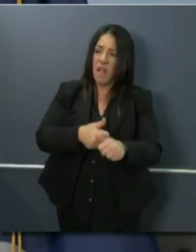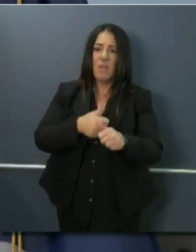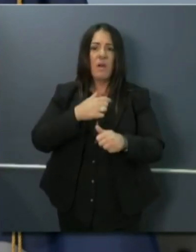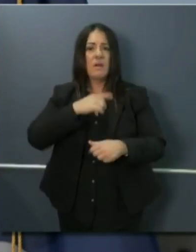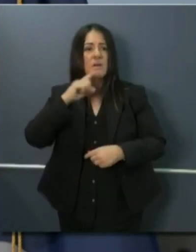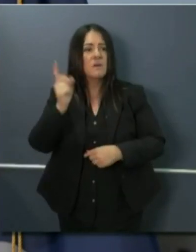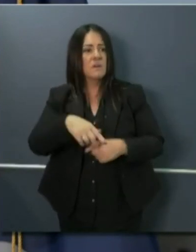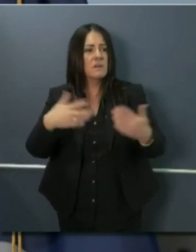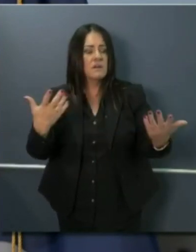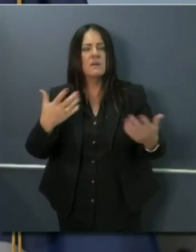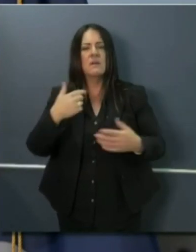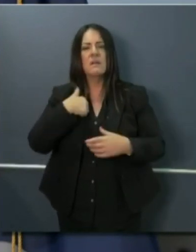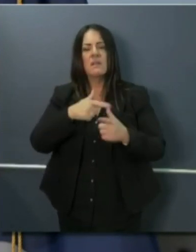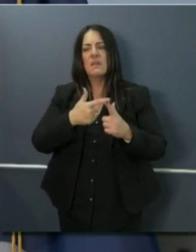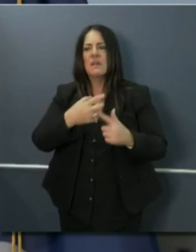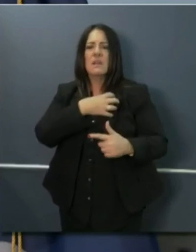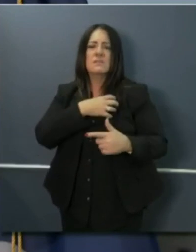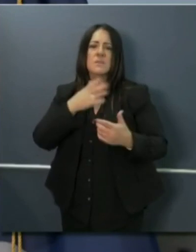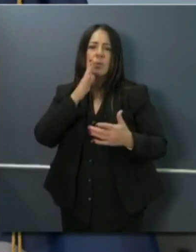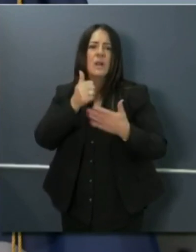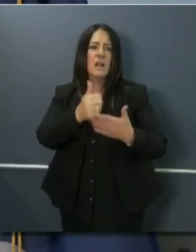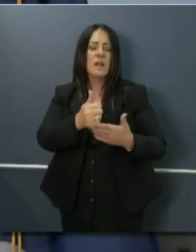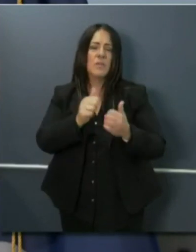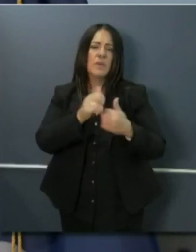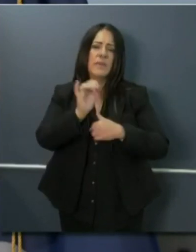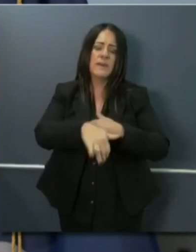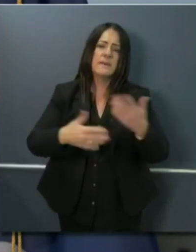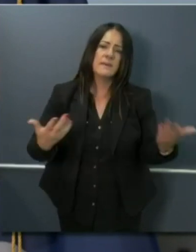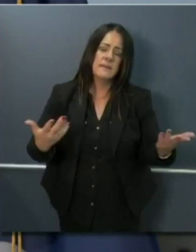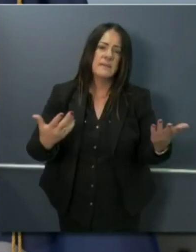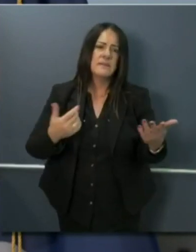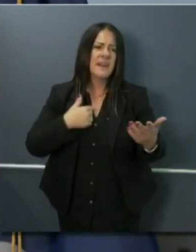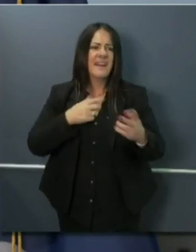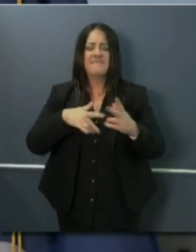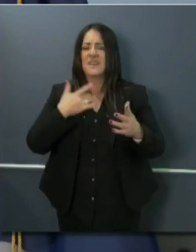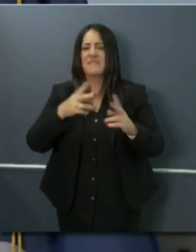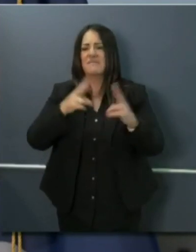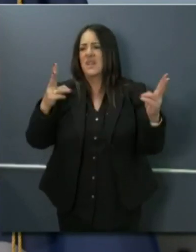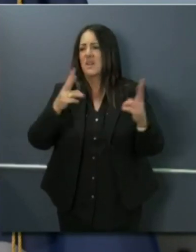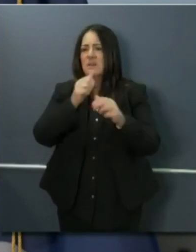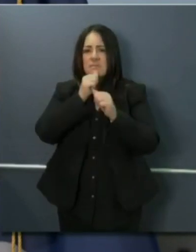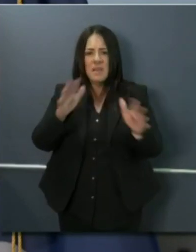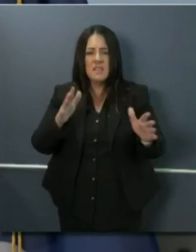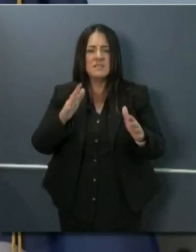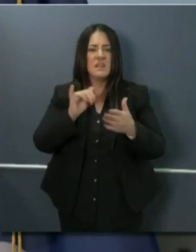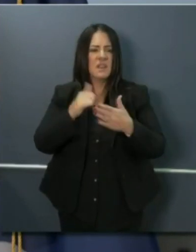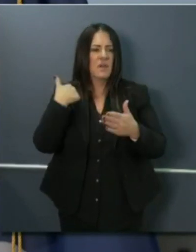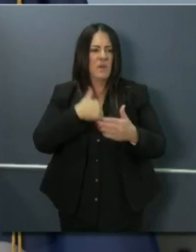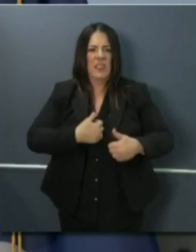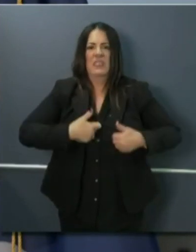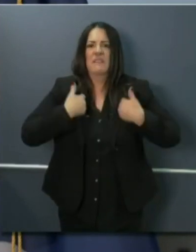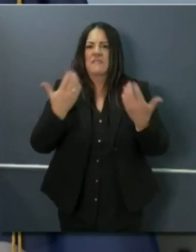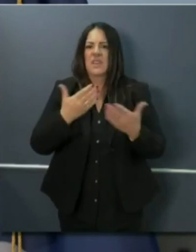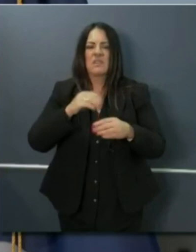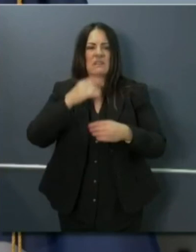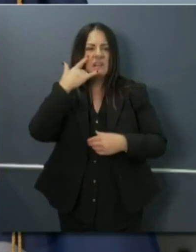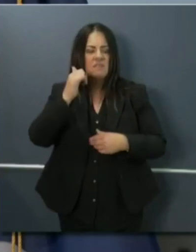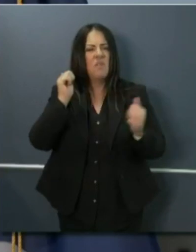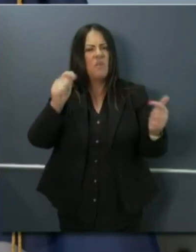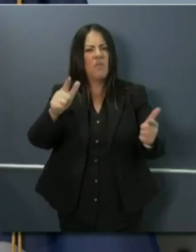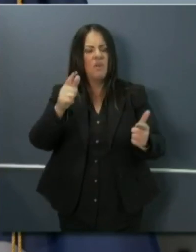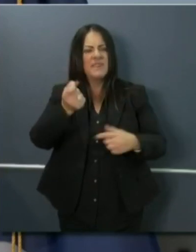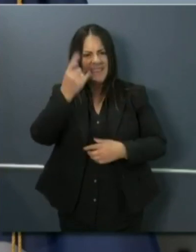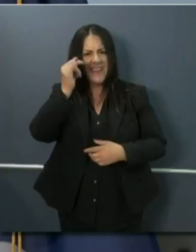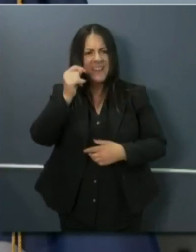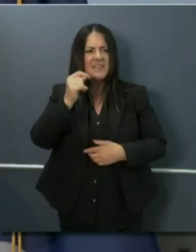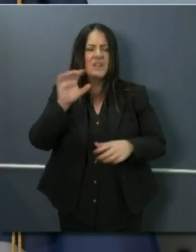again, I'm just incredibly blessed and pleased to live in a state where so many people get it and increasingly are getting it done. Next question,